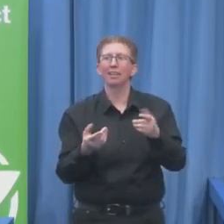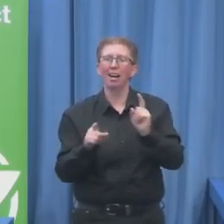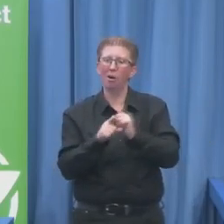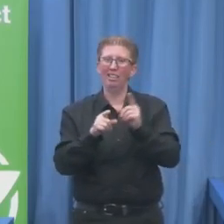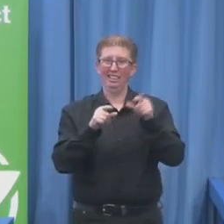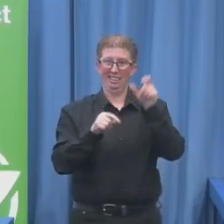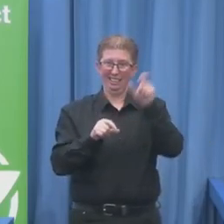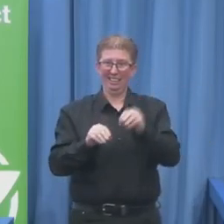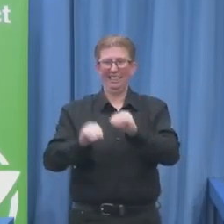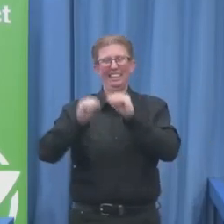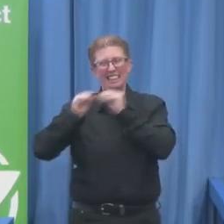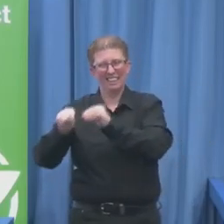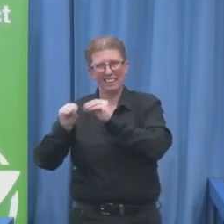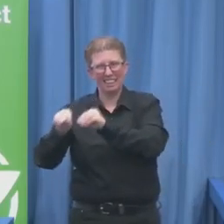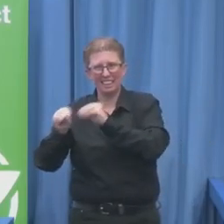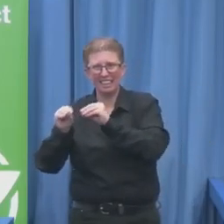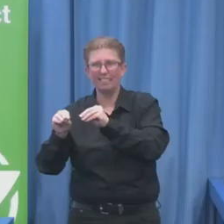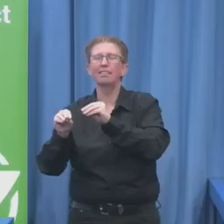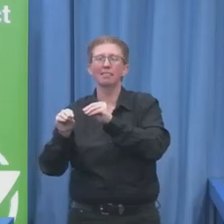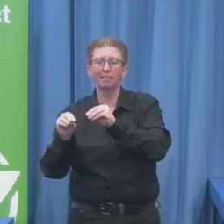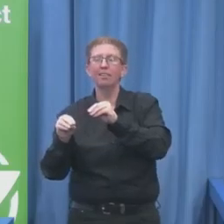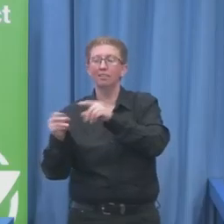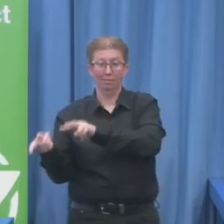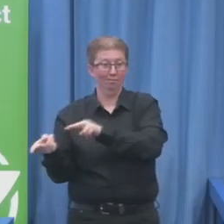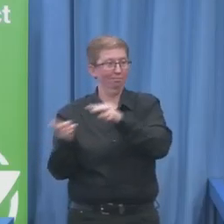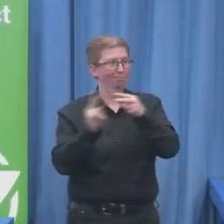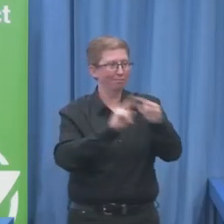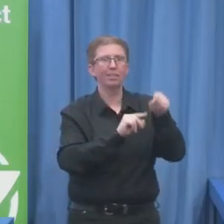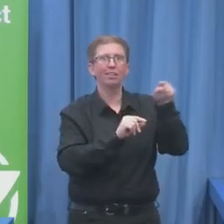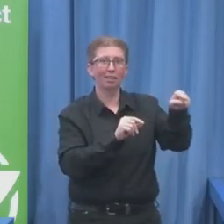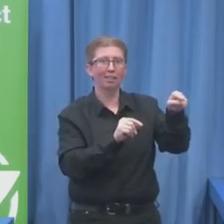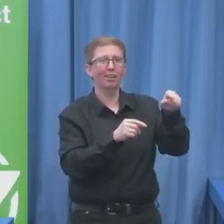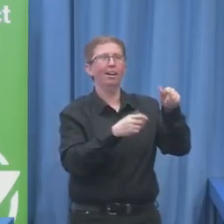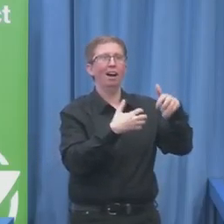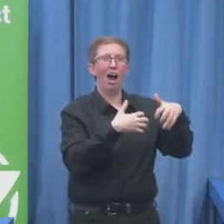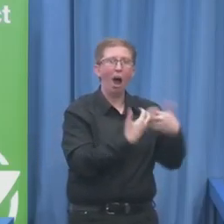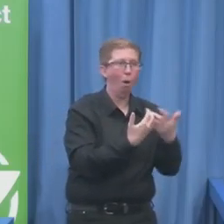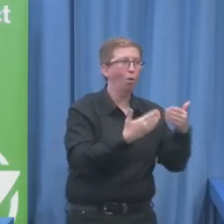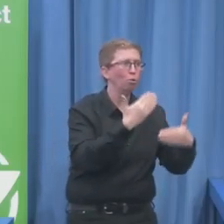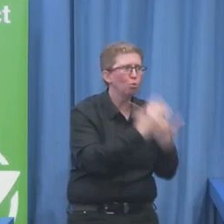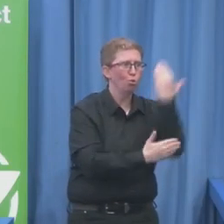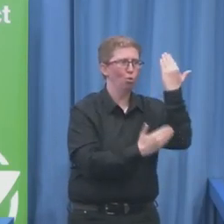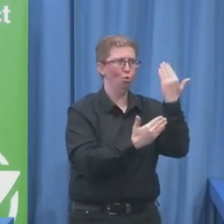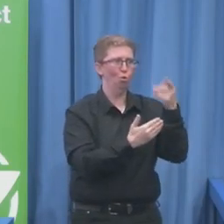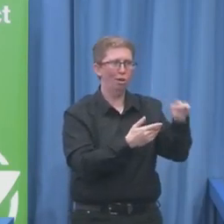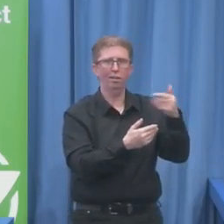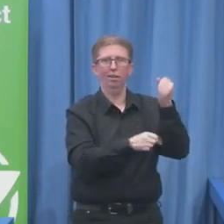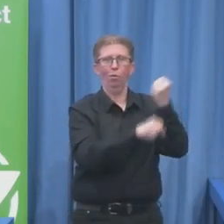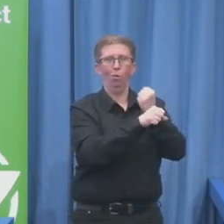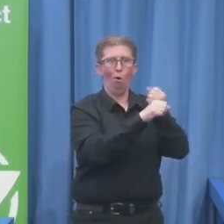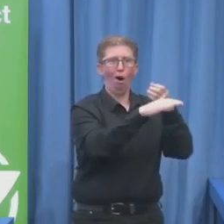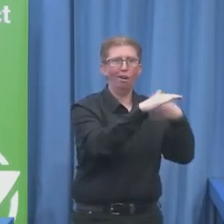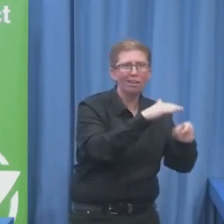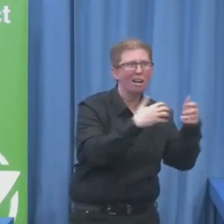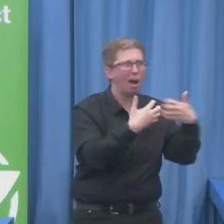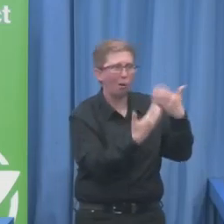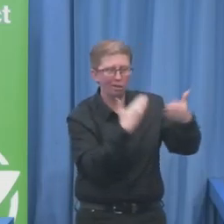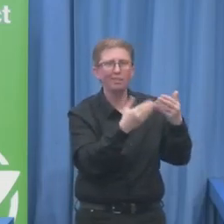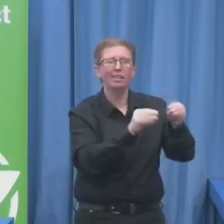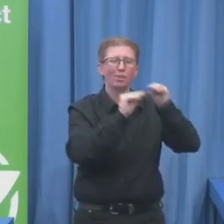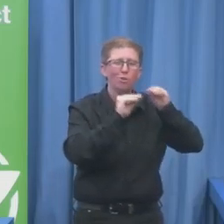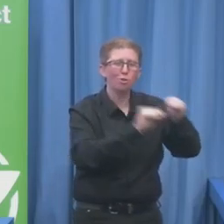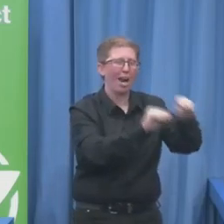We very much value the natural settings of the businesses. And so we look to